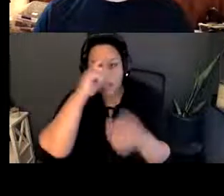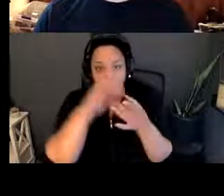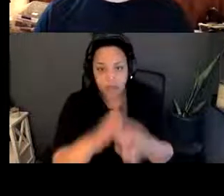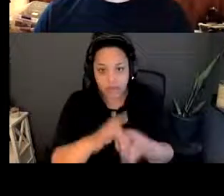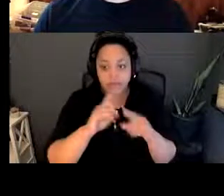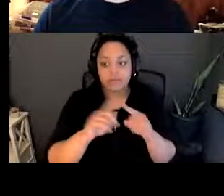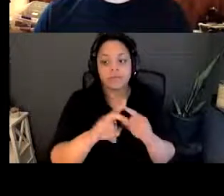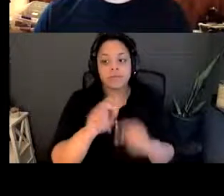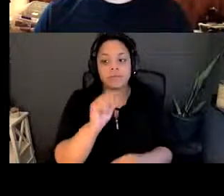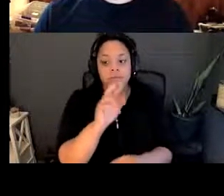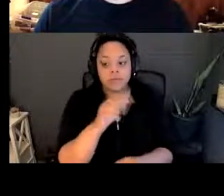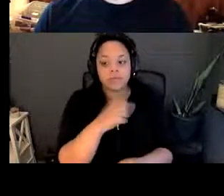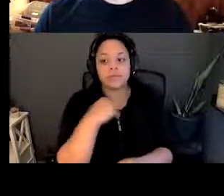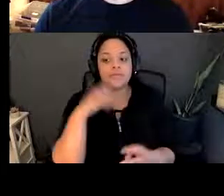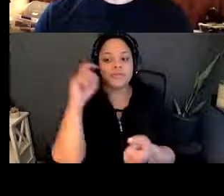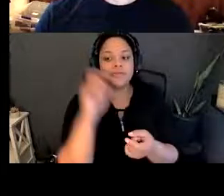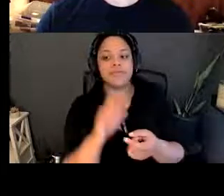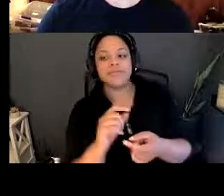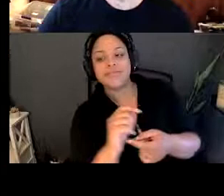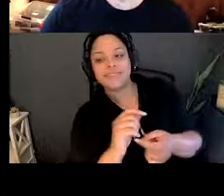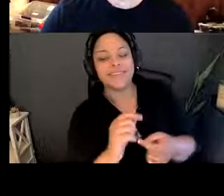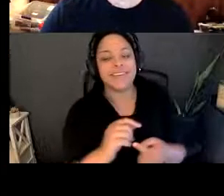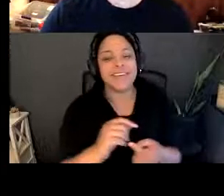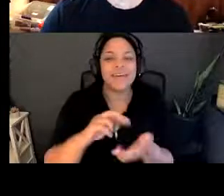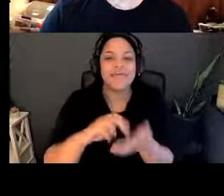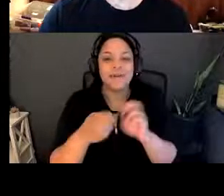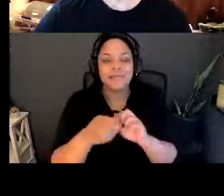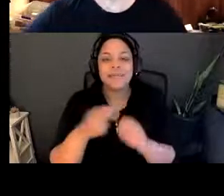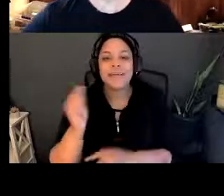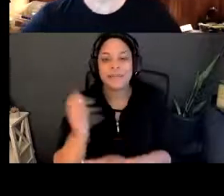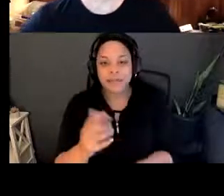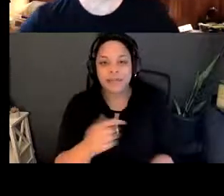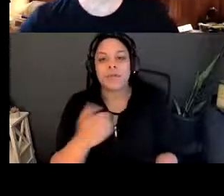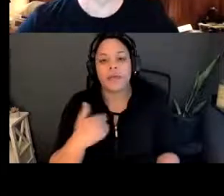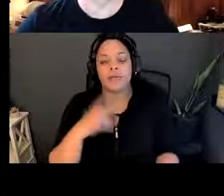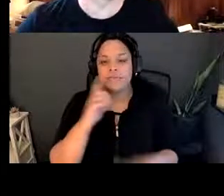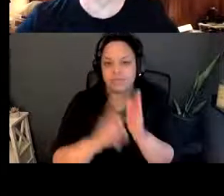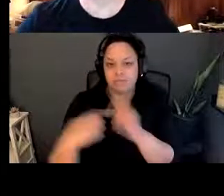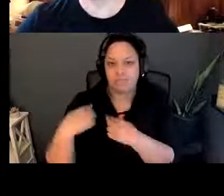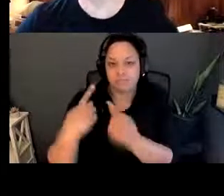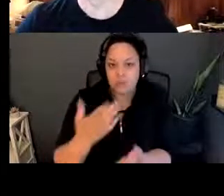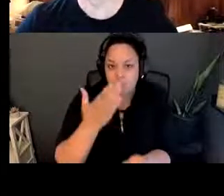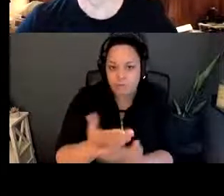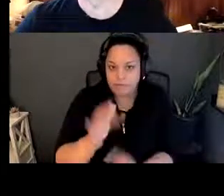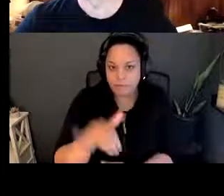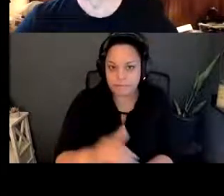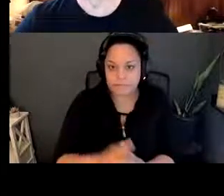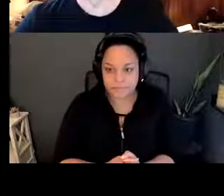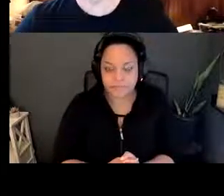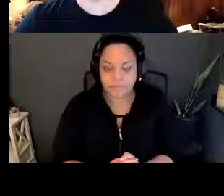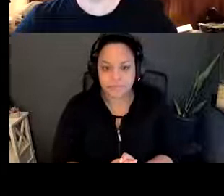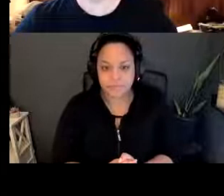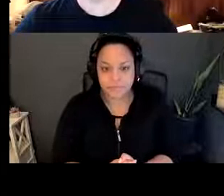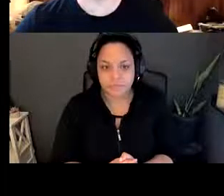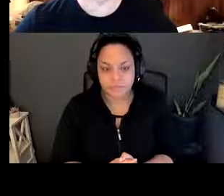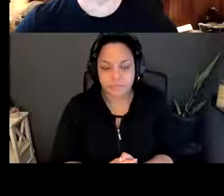variables, we're reducing the problem gambling. And we've got a study that we've done that's kind of shown this as well.